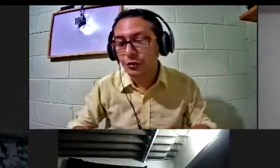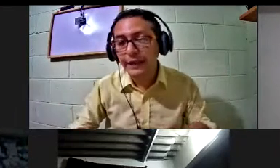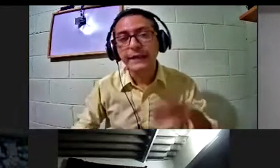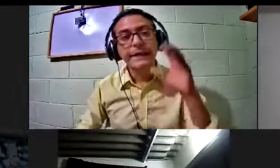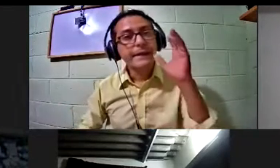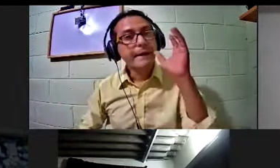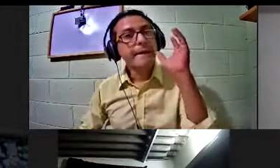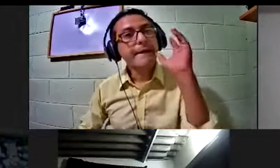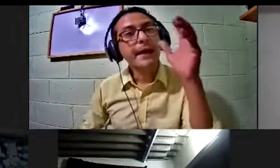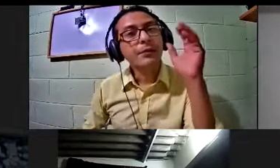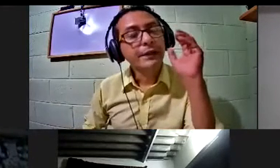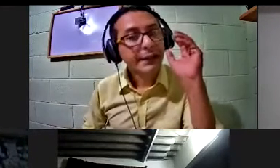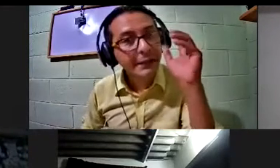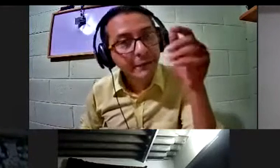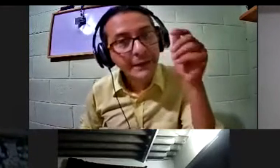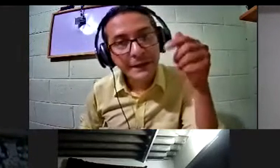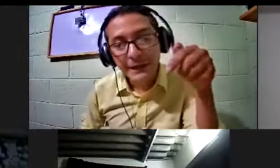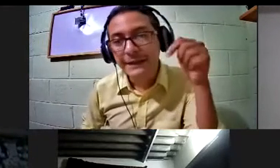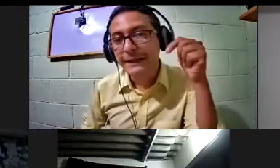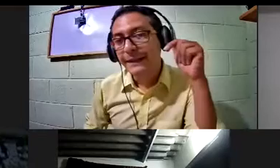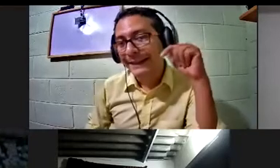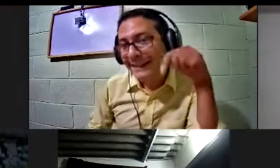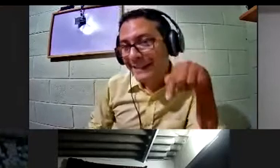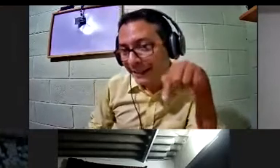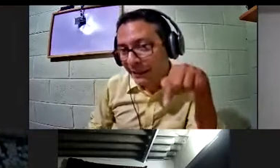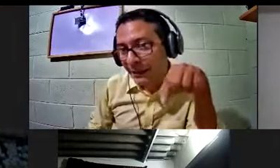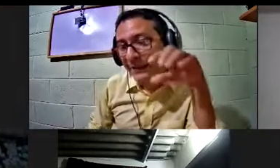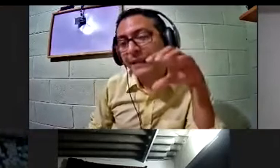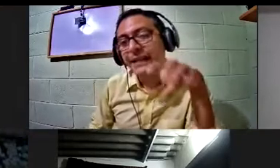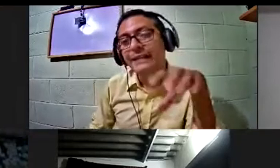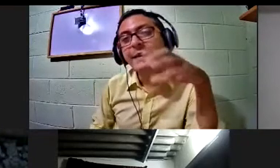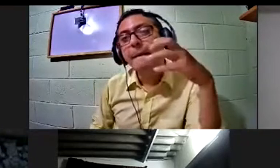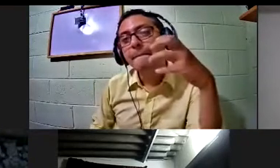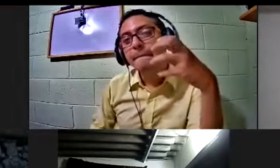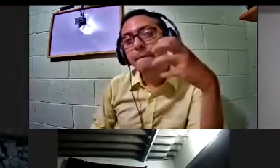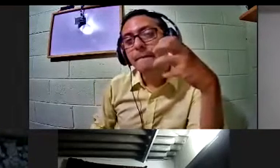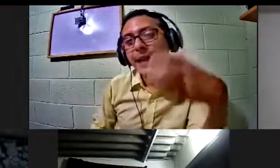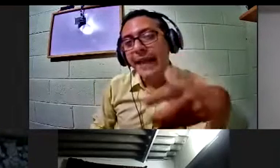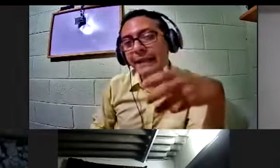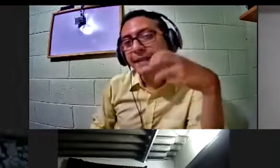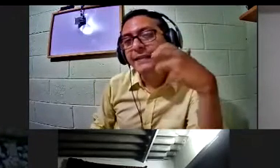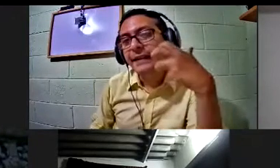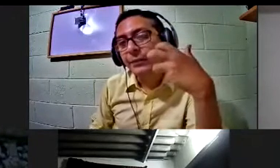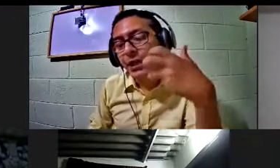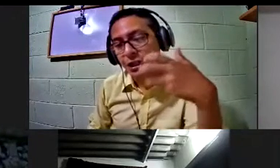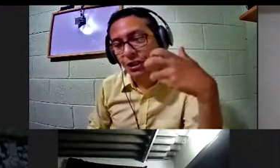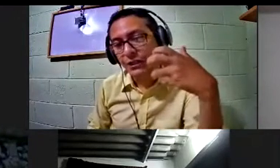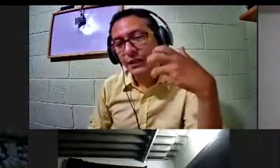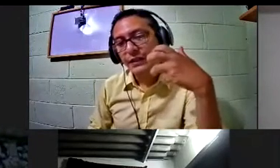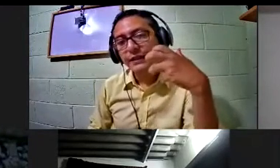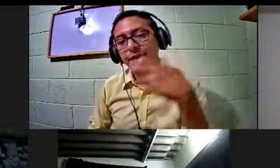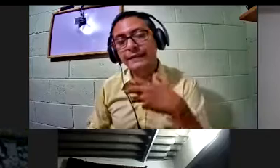not today. Now, the difference is this. This activity is planned. It's